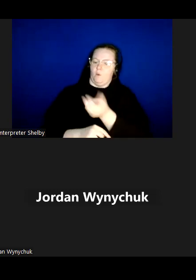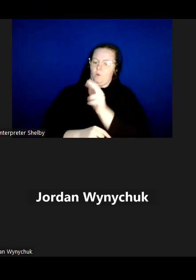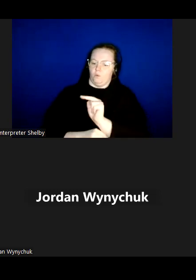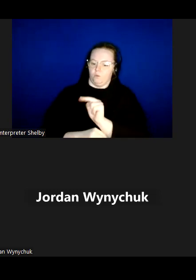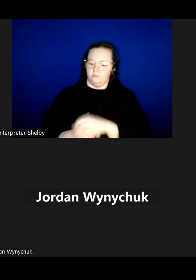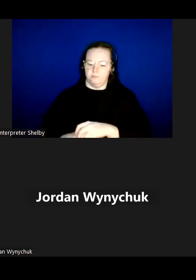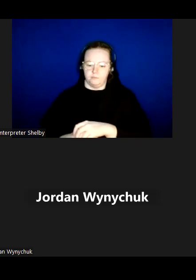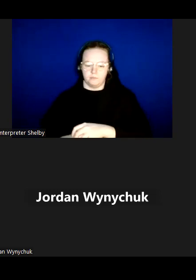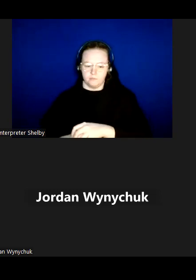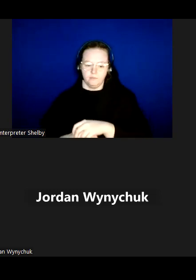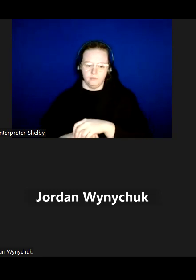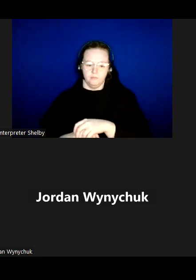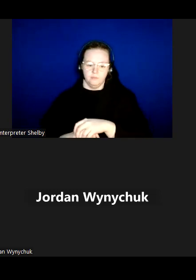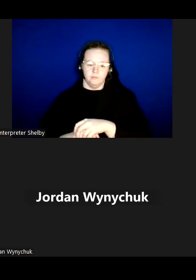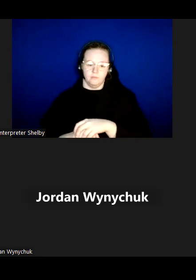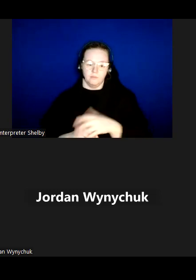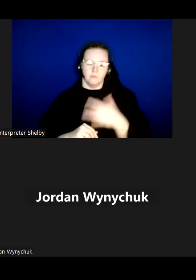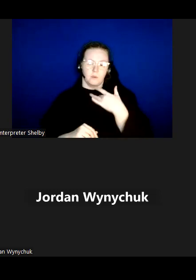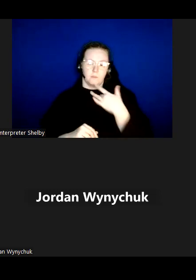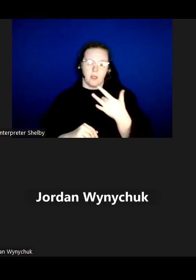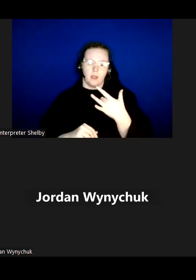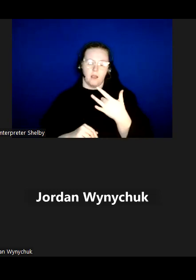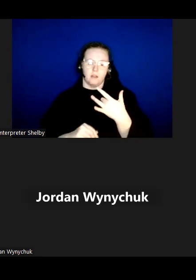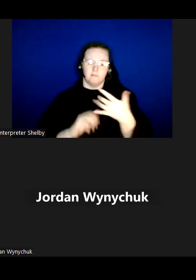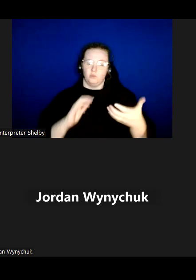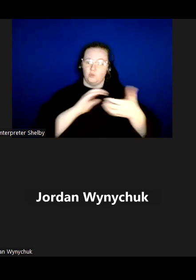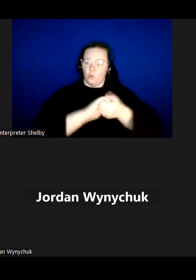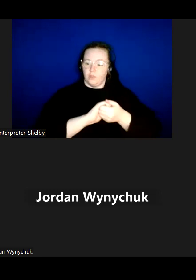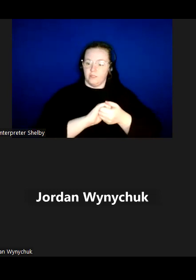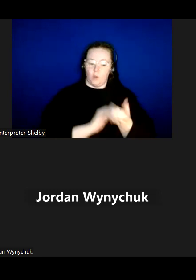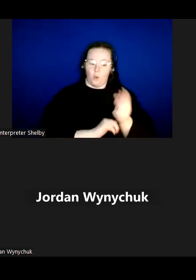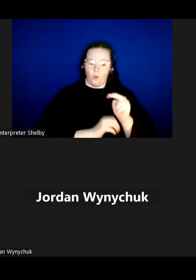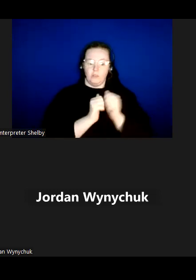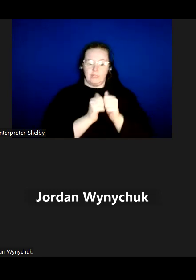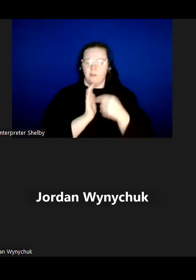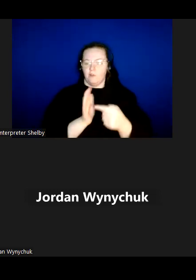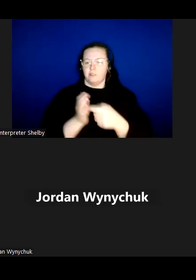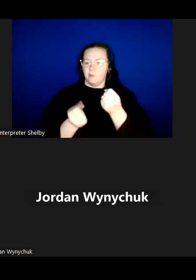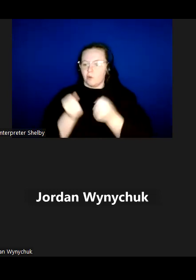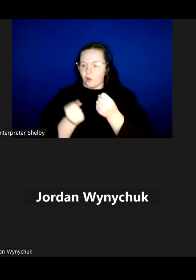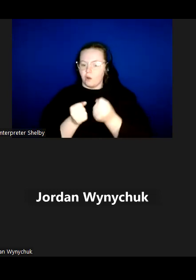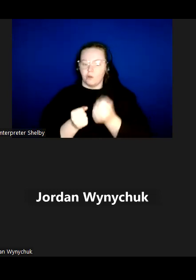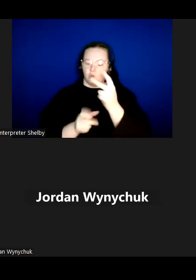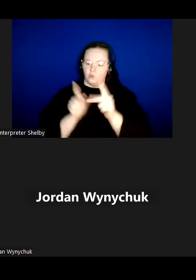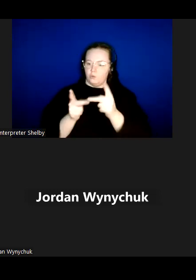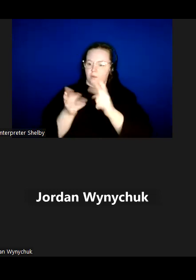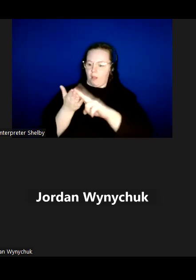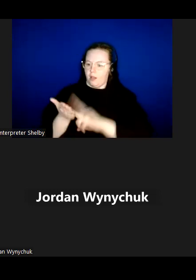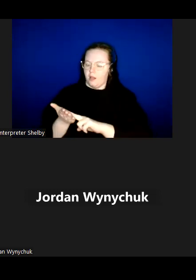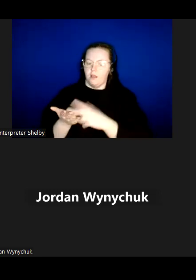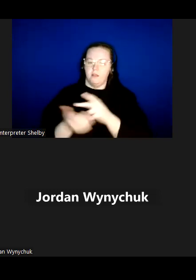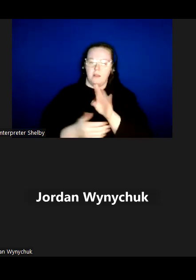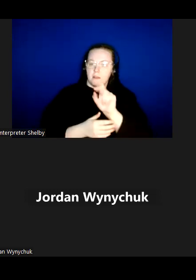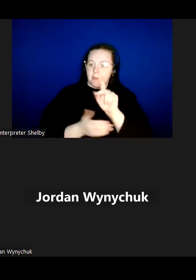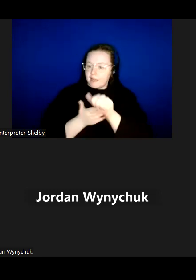So common joint owned personal property are things like cars, bank accounts, and things that you acquire by a